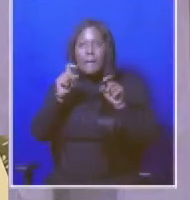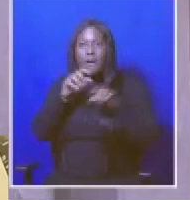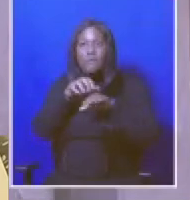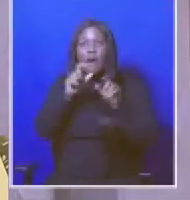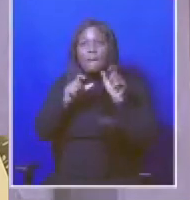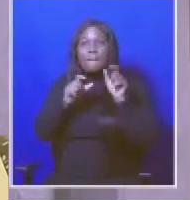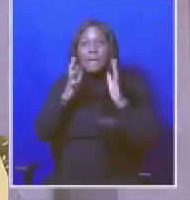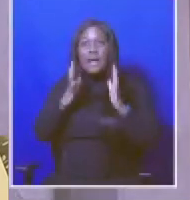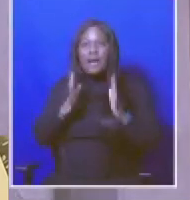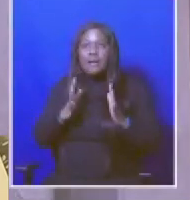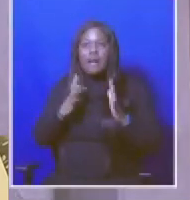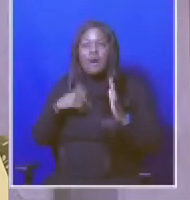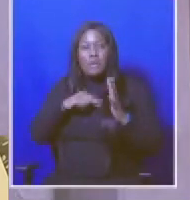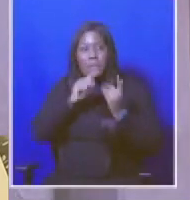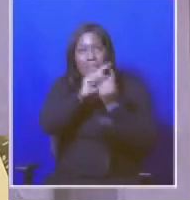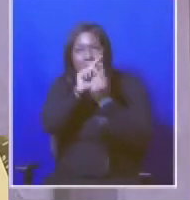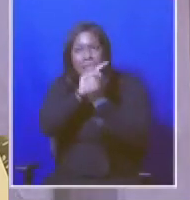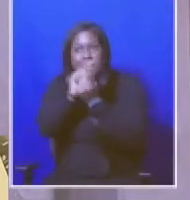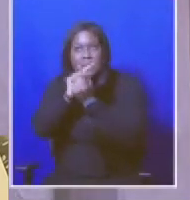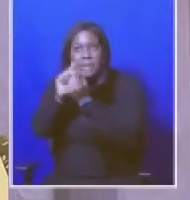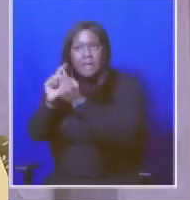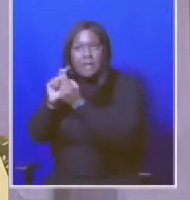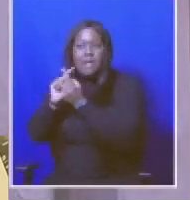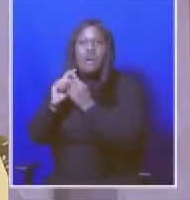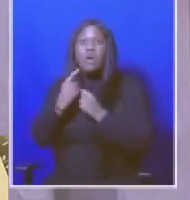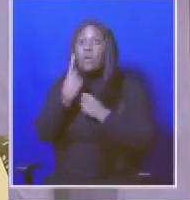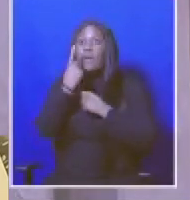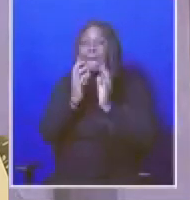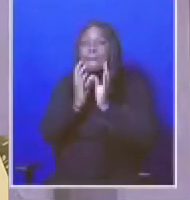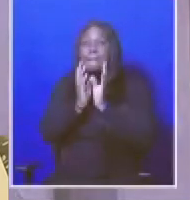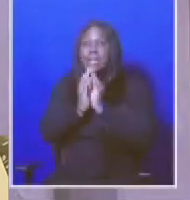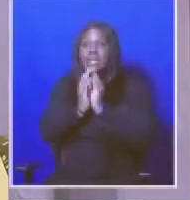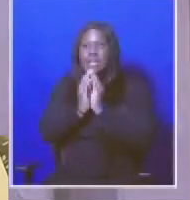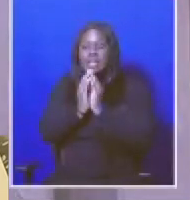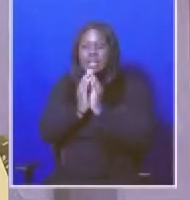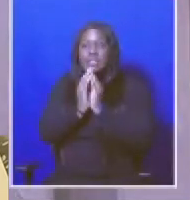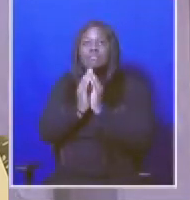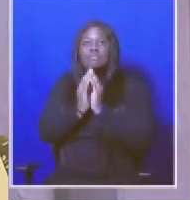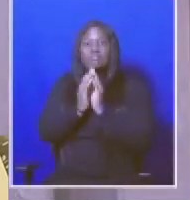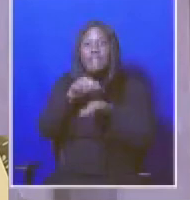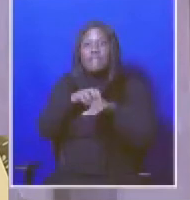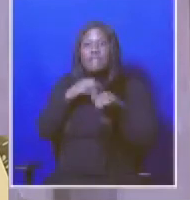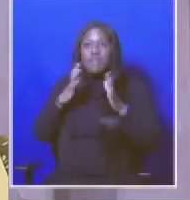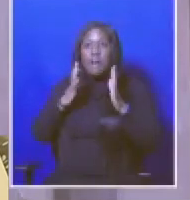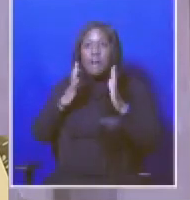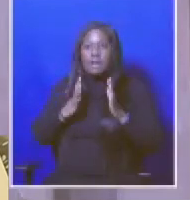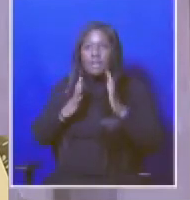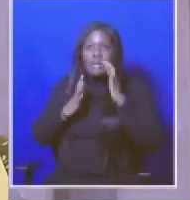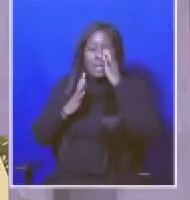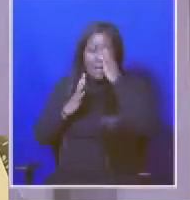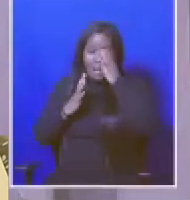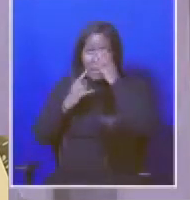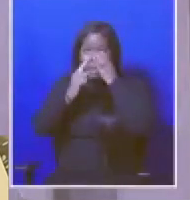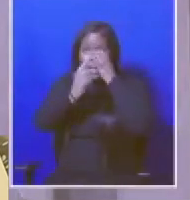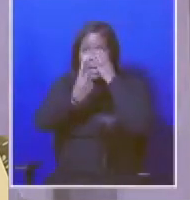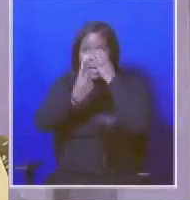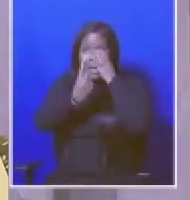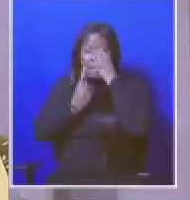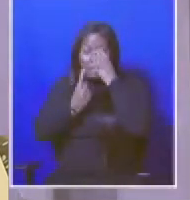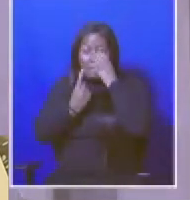interesting because in one of the meetings that I attended, one of the commercial farmers came to us. I was